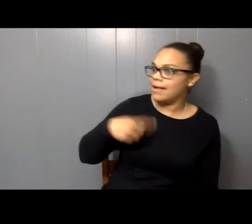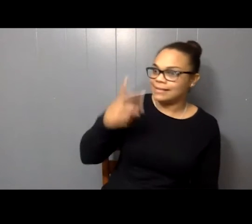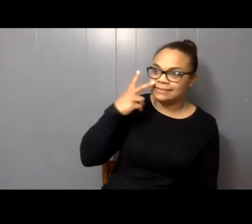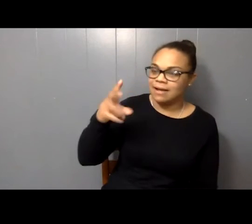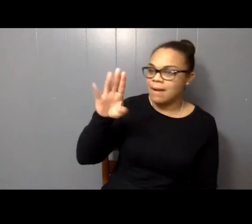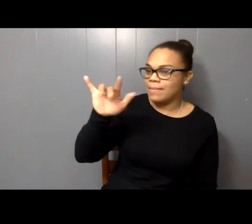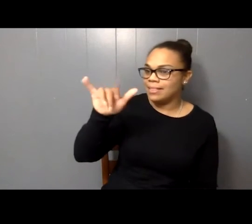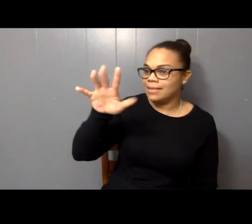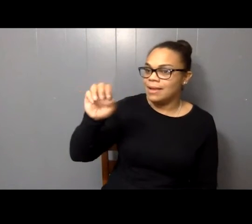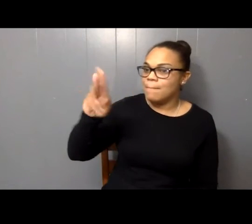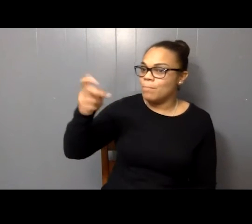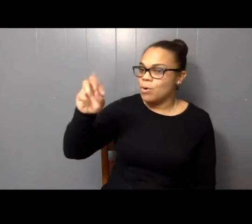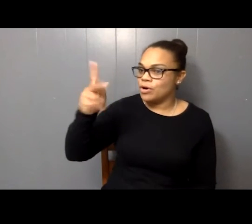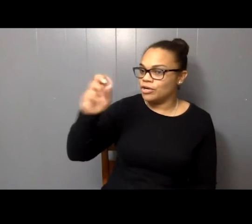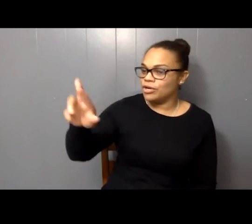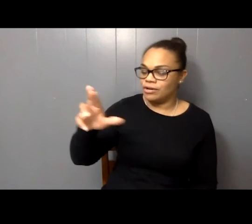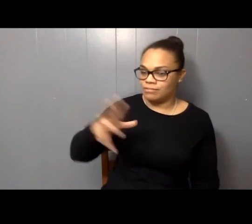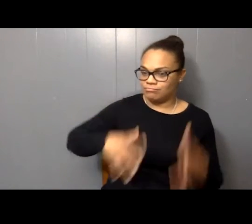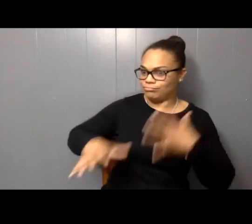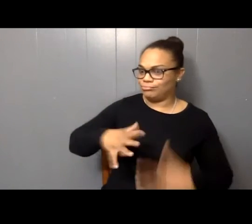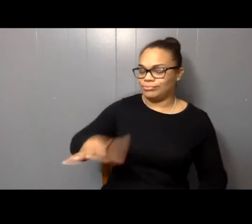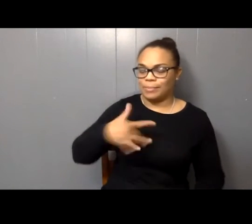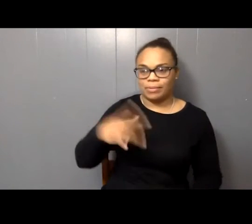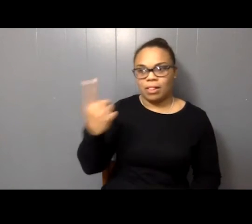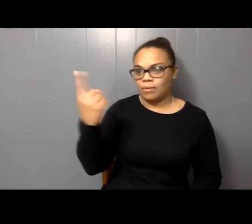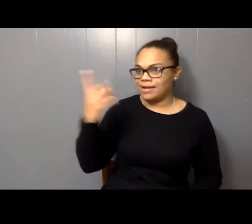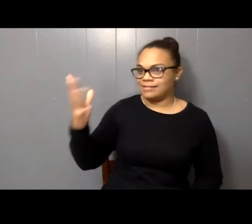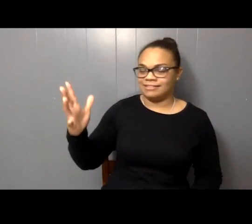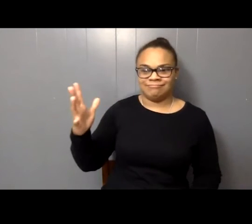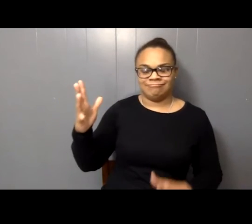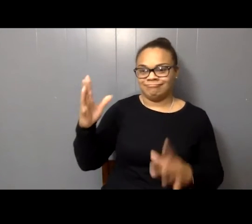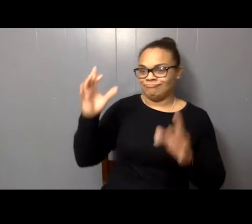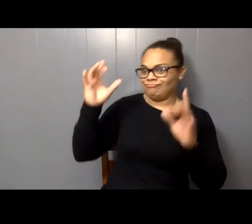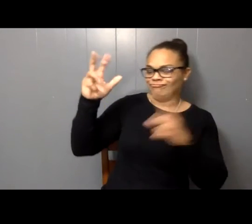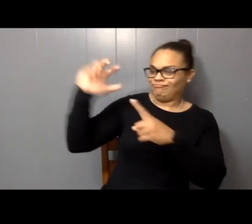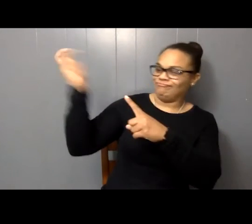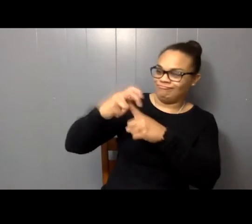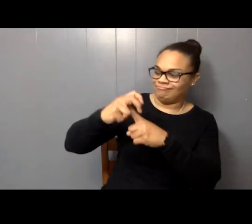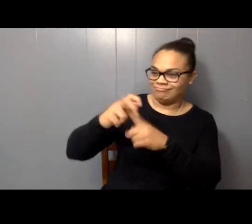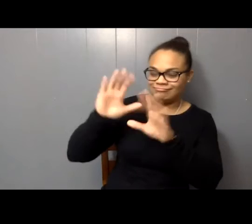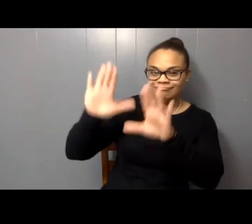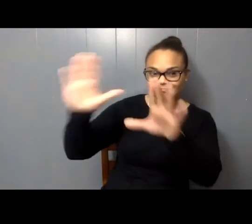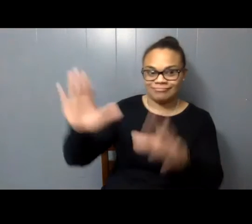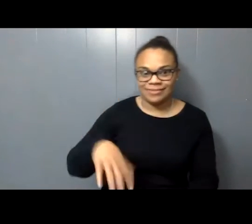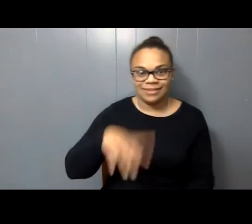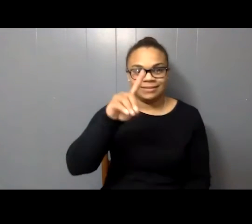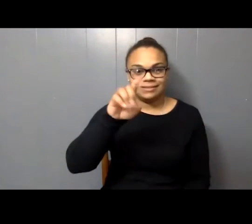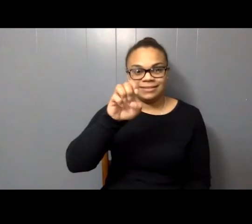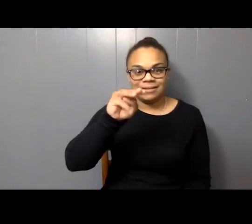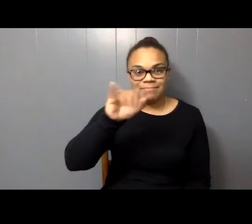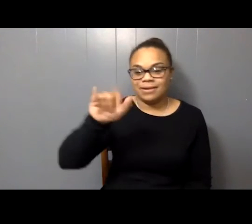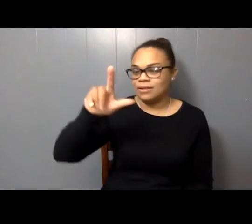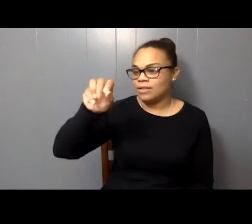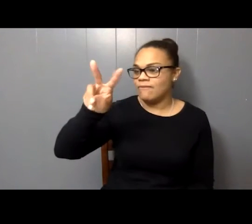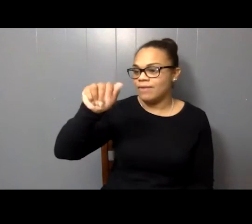it so much. They're amazing. Demi Lovato, great. You know, first song I ever heard by her was like Heartbreak.